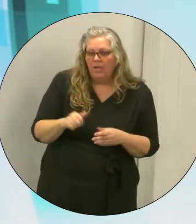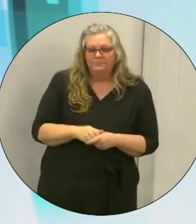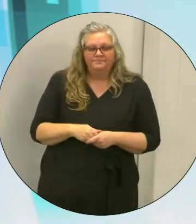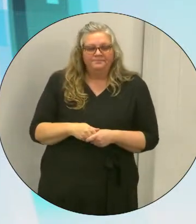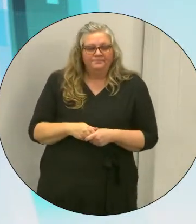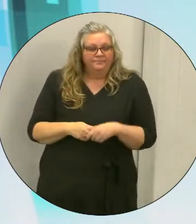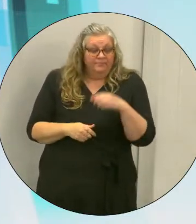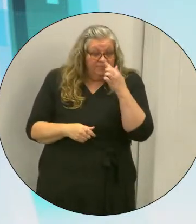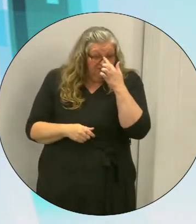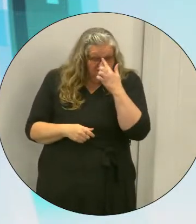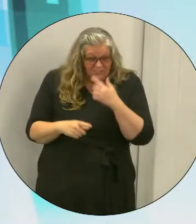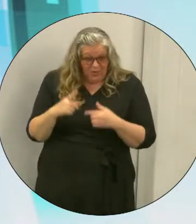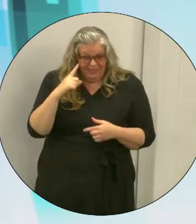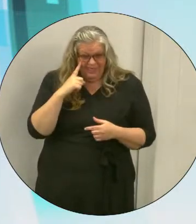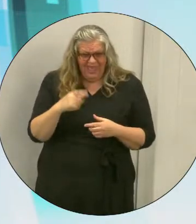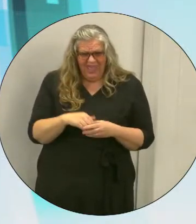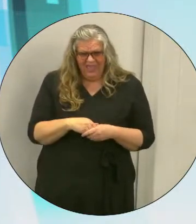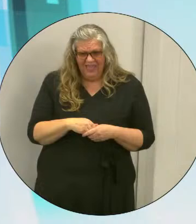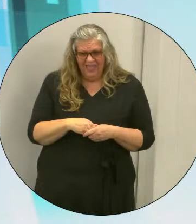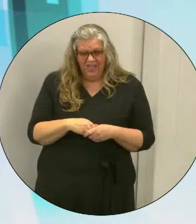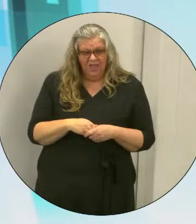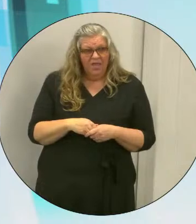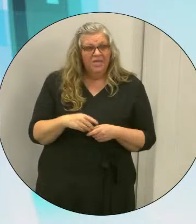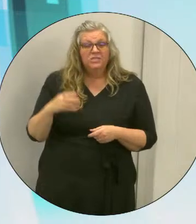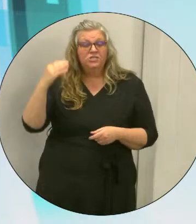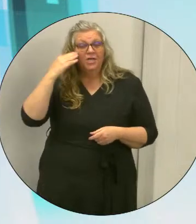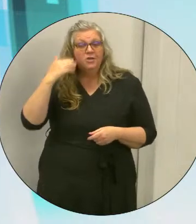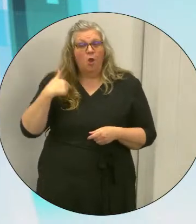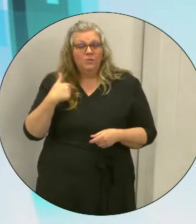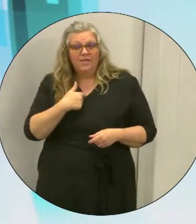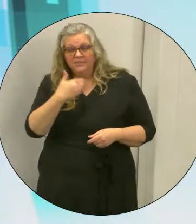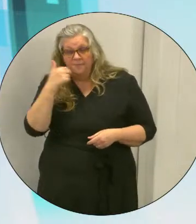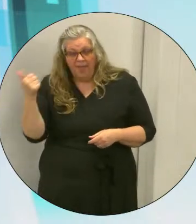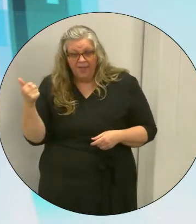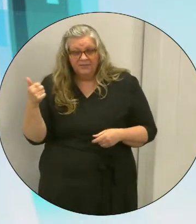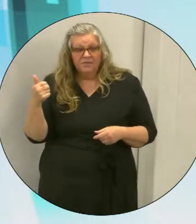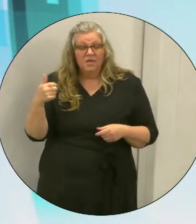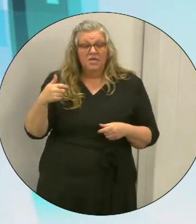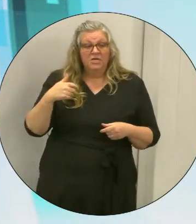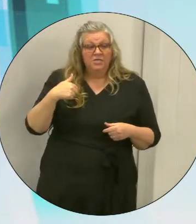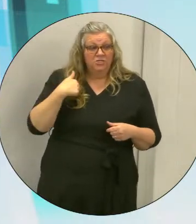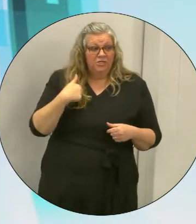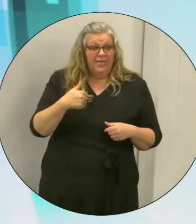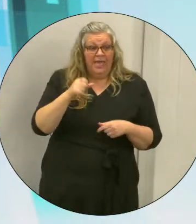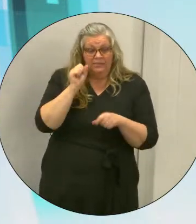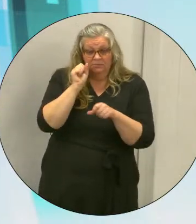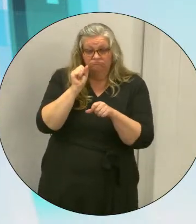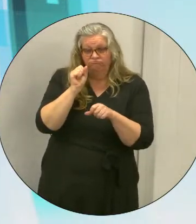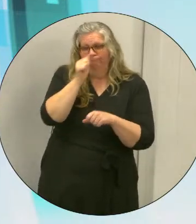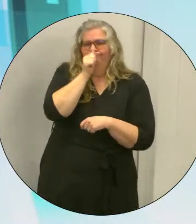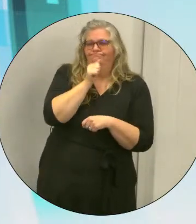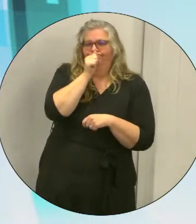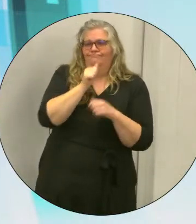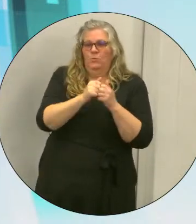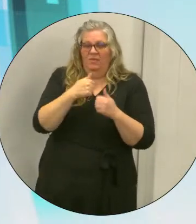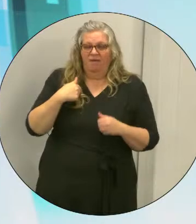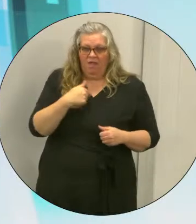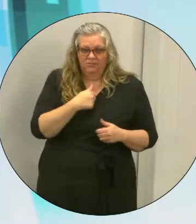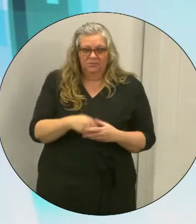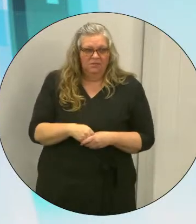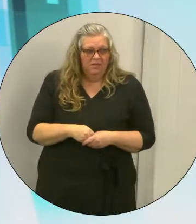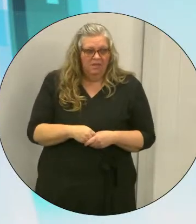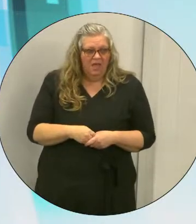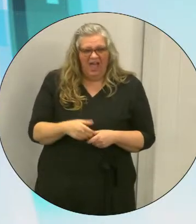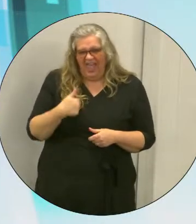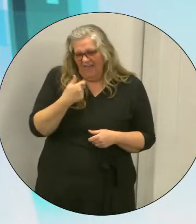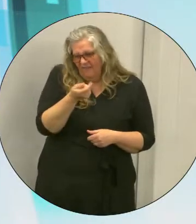So I think as far as her, she knows us the best because she's dealt with a lot of us. I just have a few